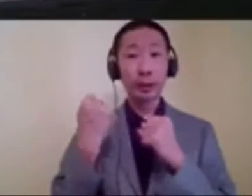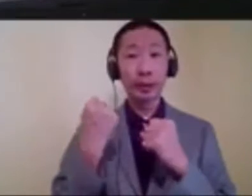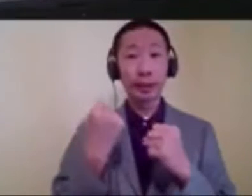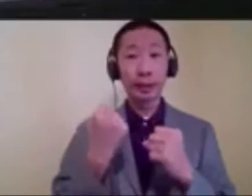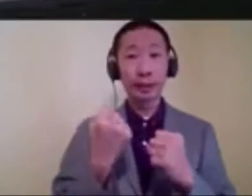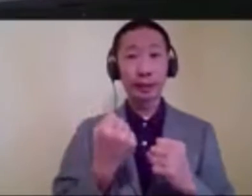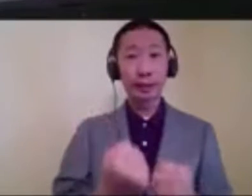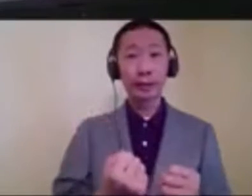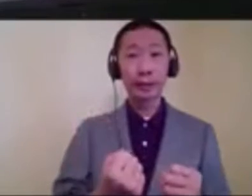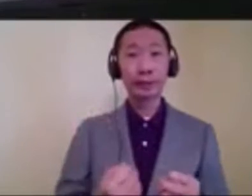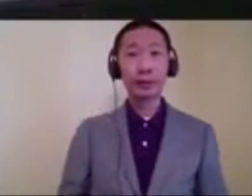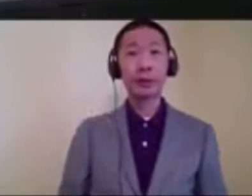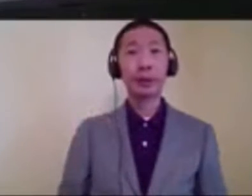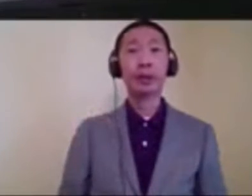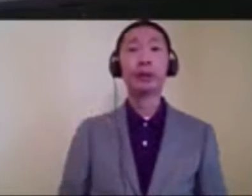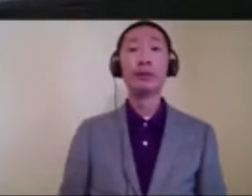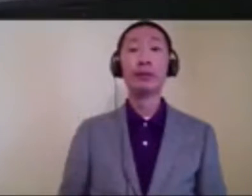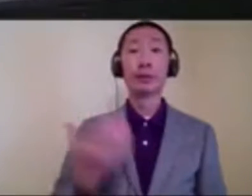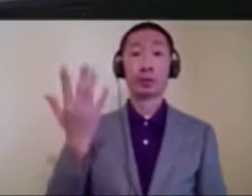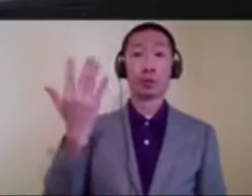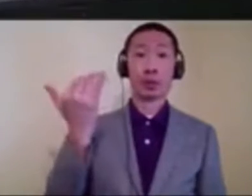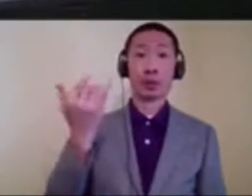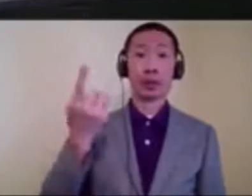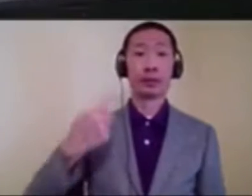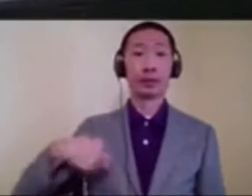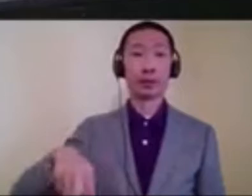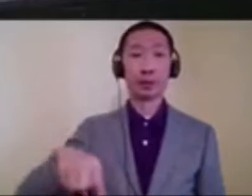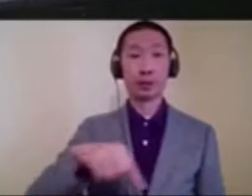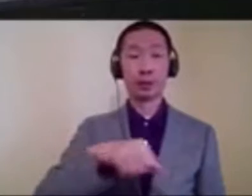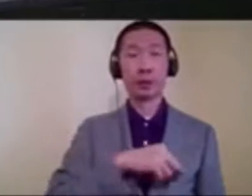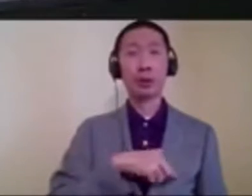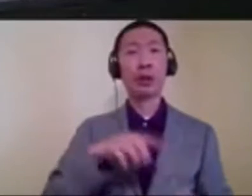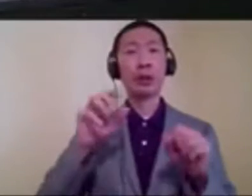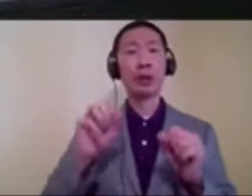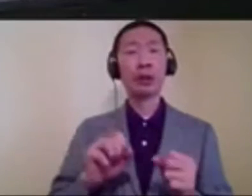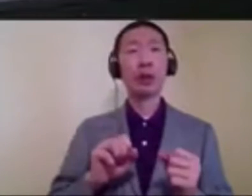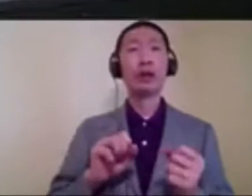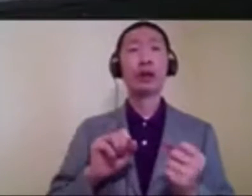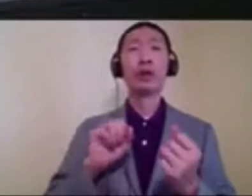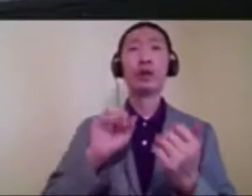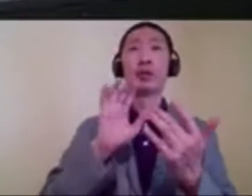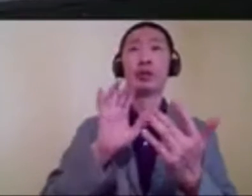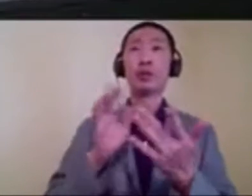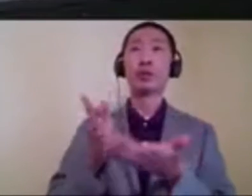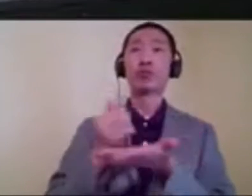strength so that we can reach out for our